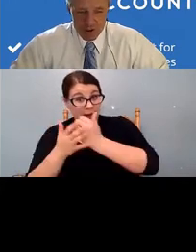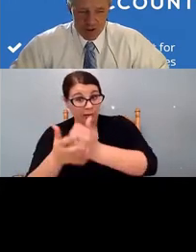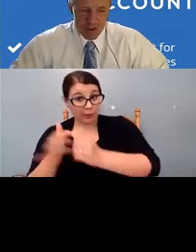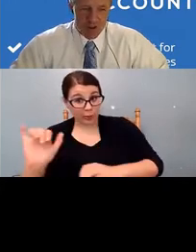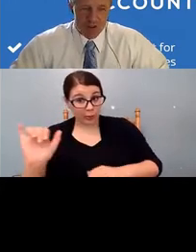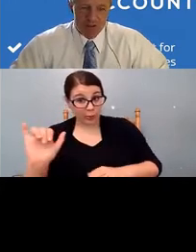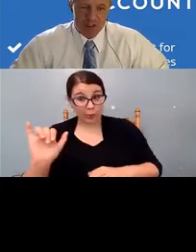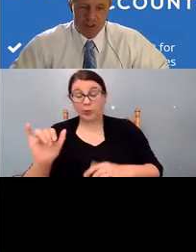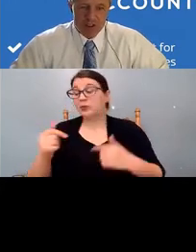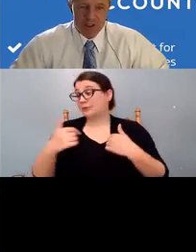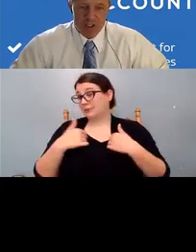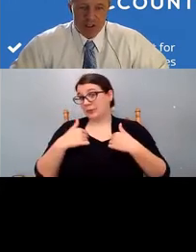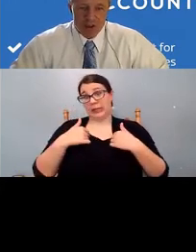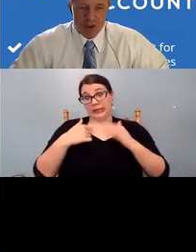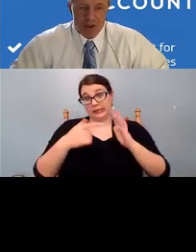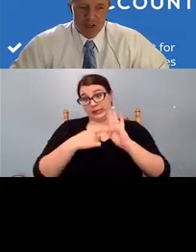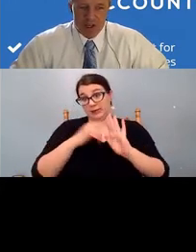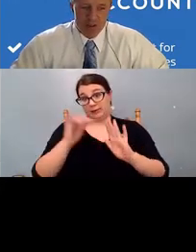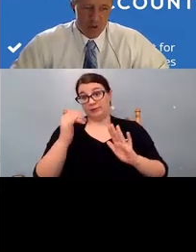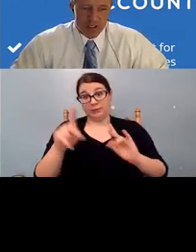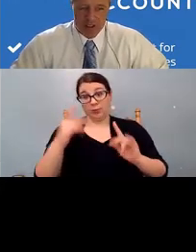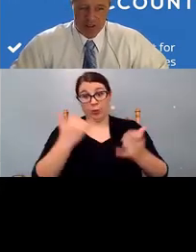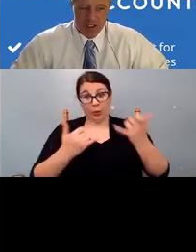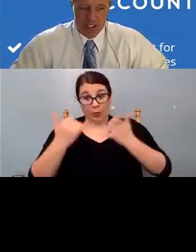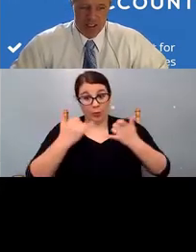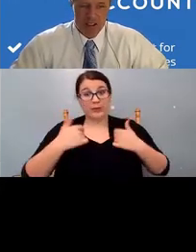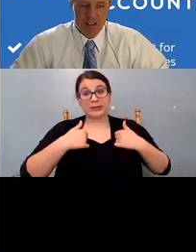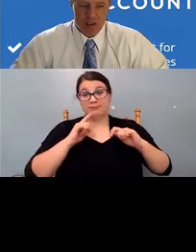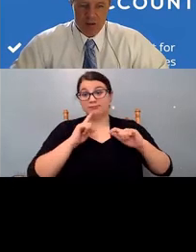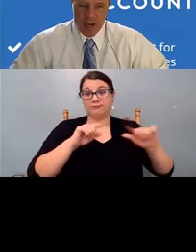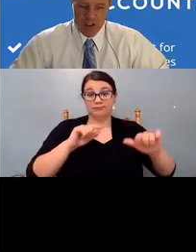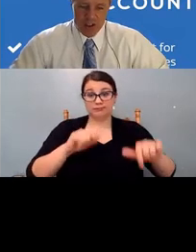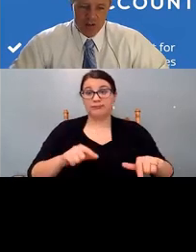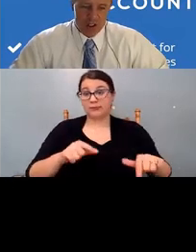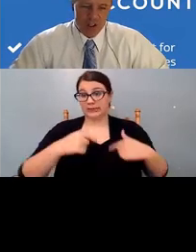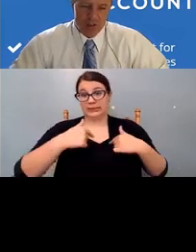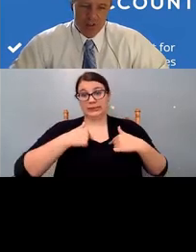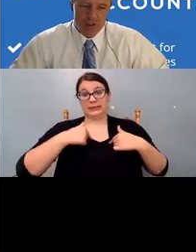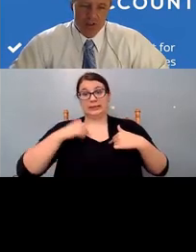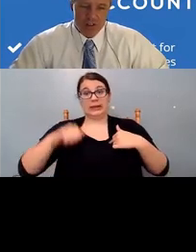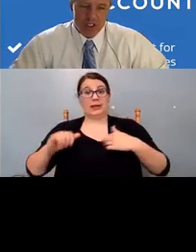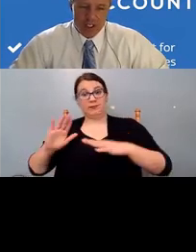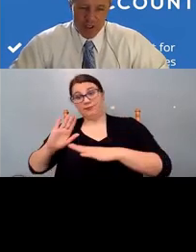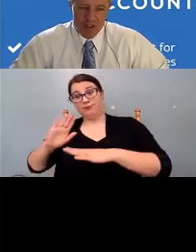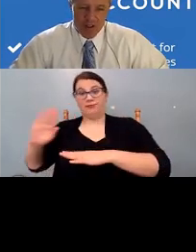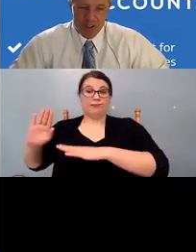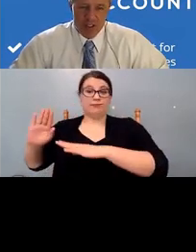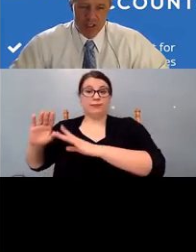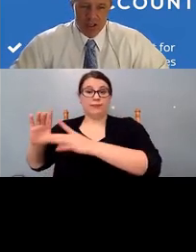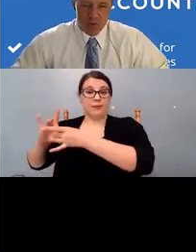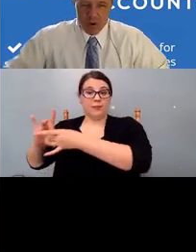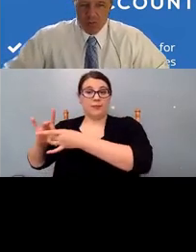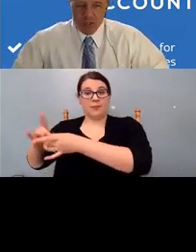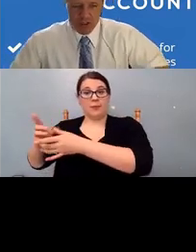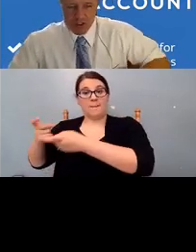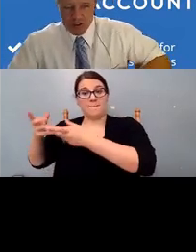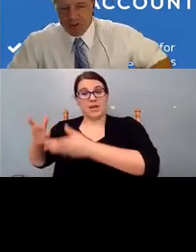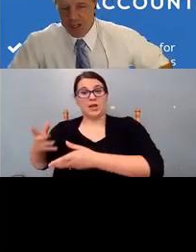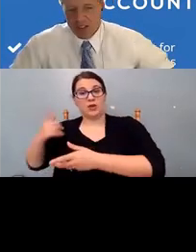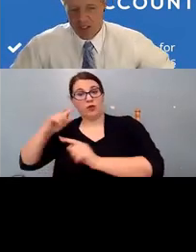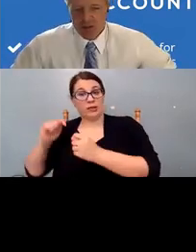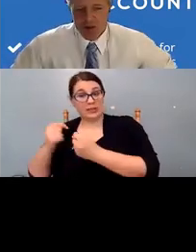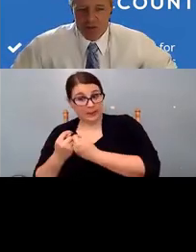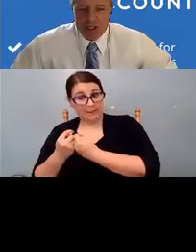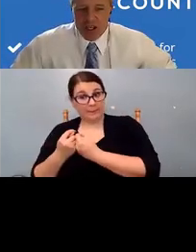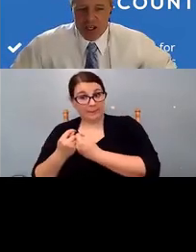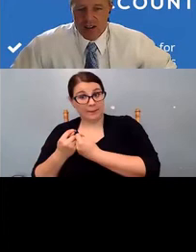field personal calls if necessary to get involved. I have direct link to the manager of our customer service team at our program manager. So if I